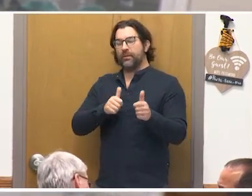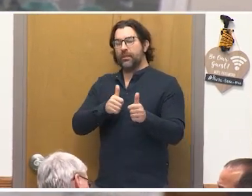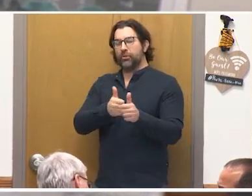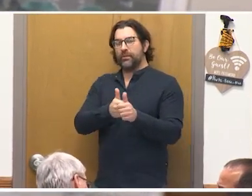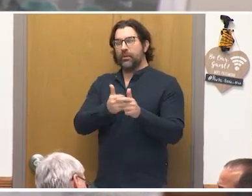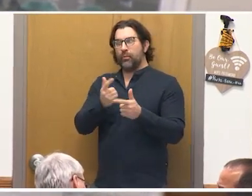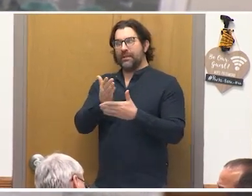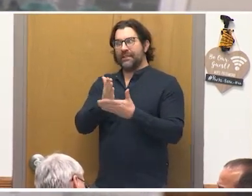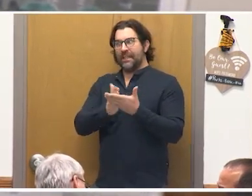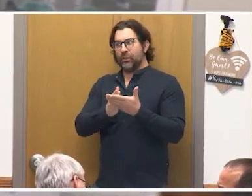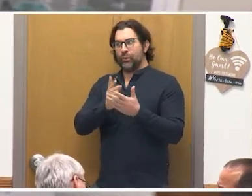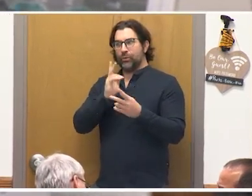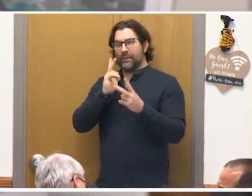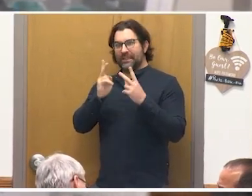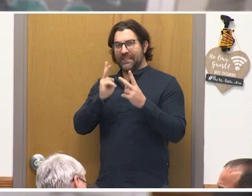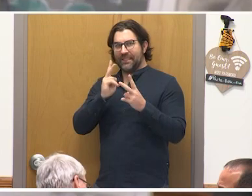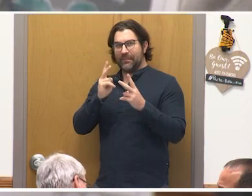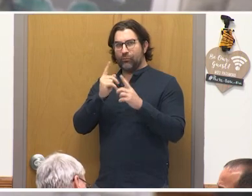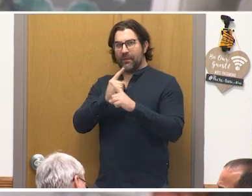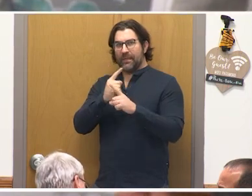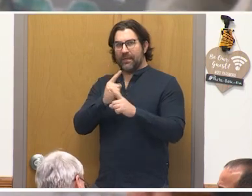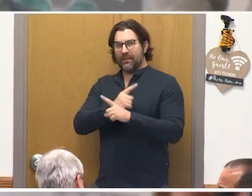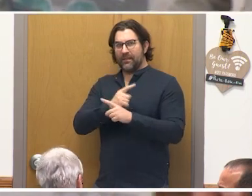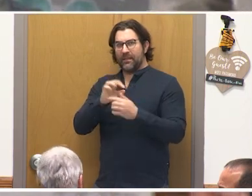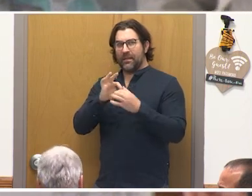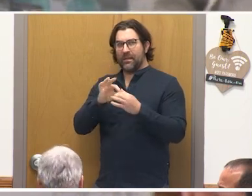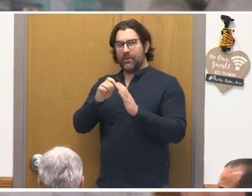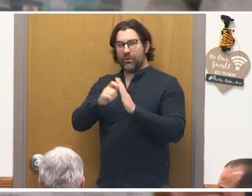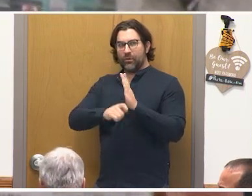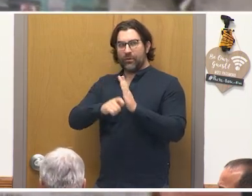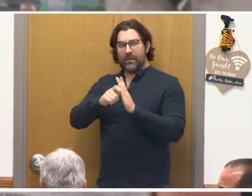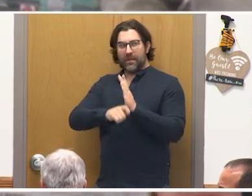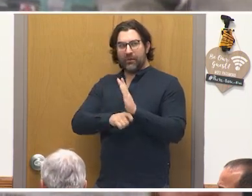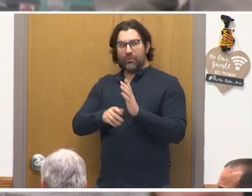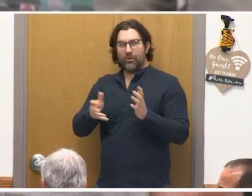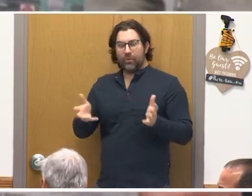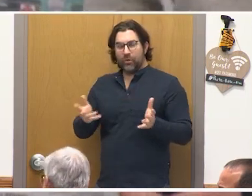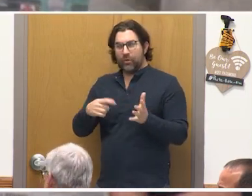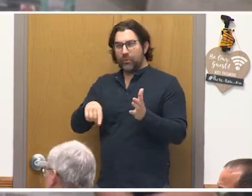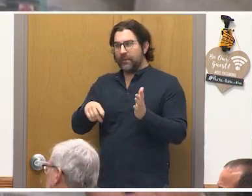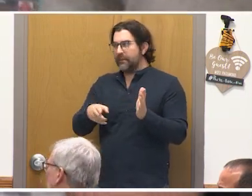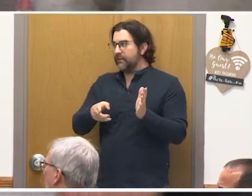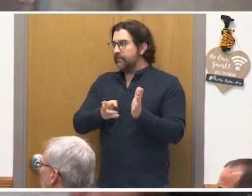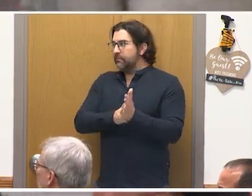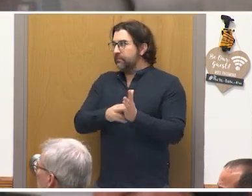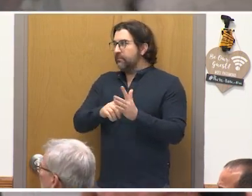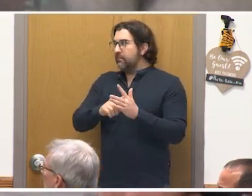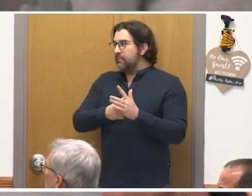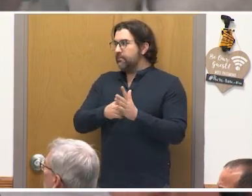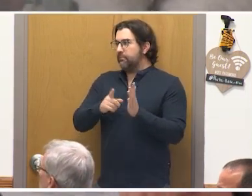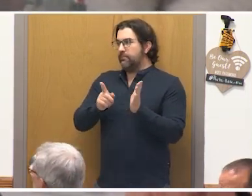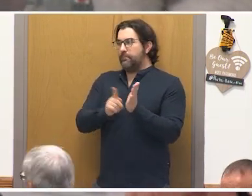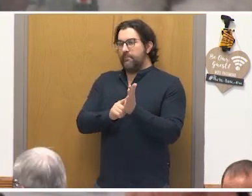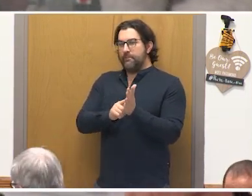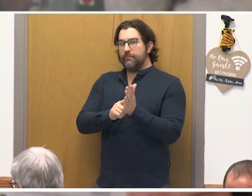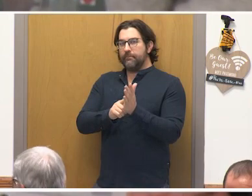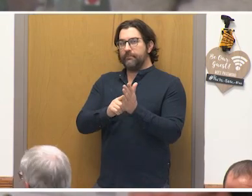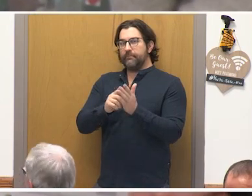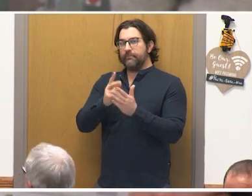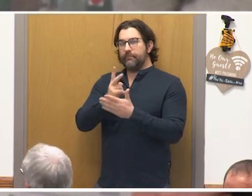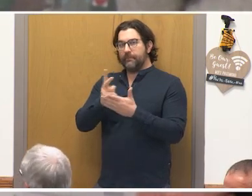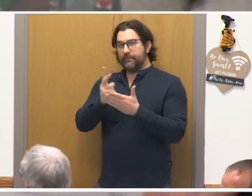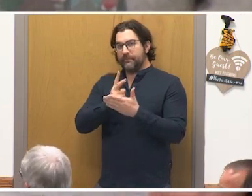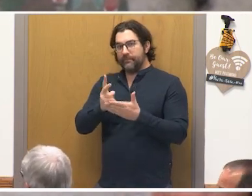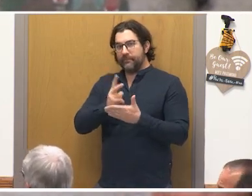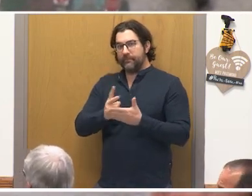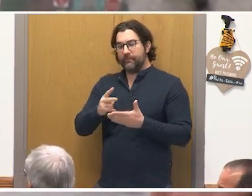of the sections that you'll see regularly in the newsletter that we encouraged you all to sign up for. We're going to start publishing on a bi-weekly basis